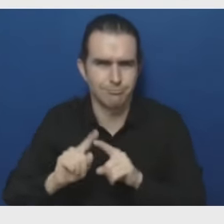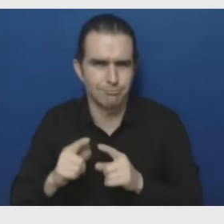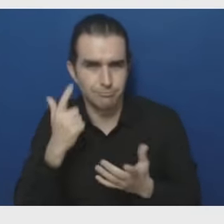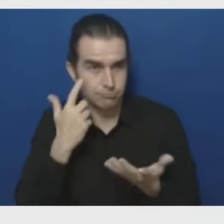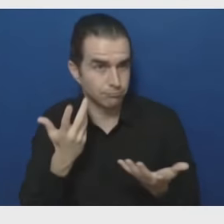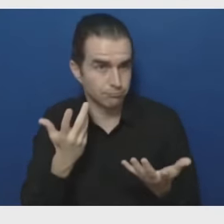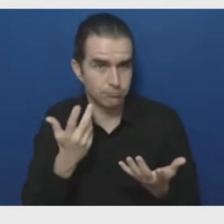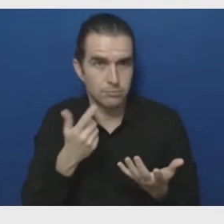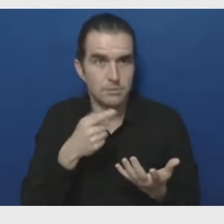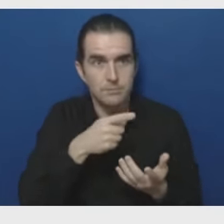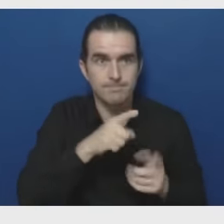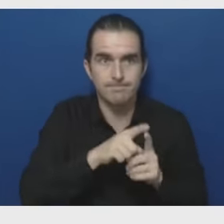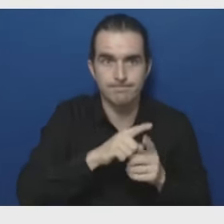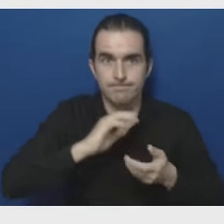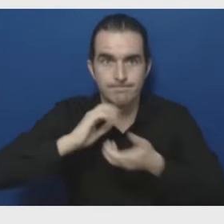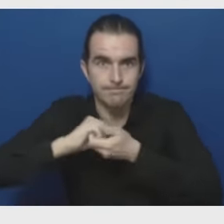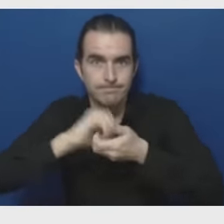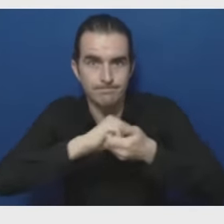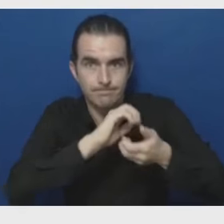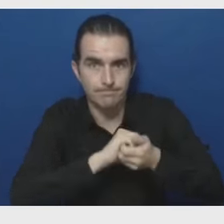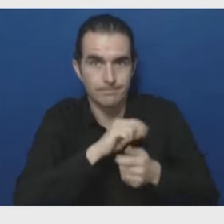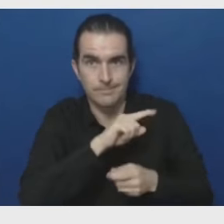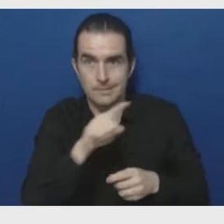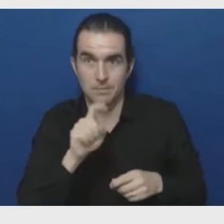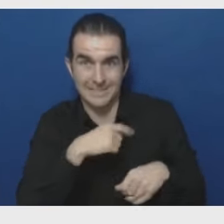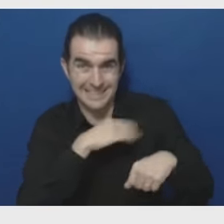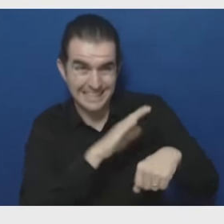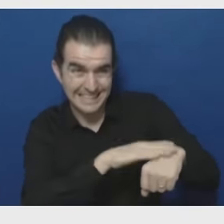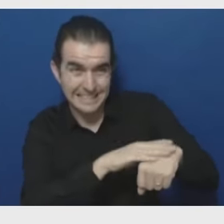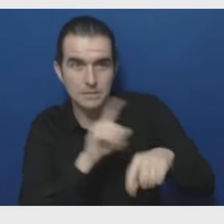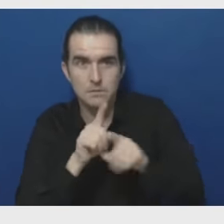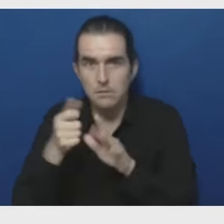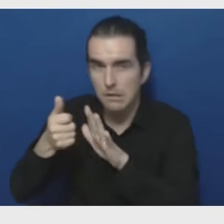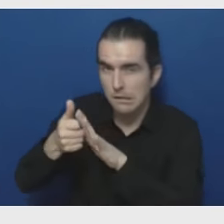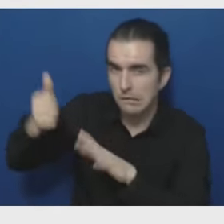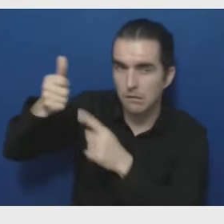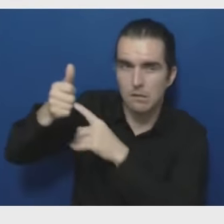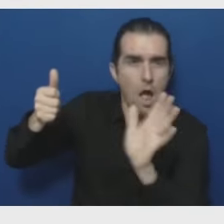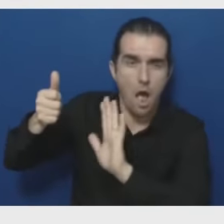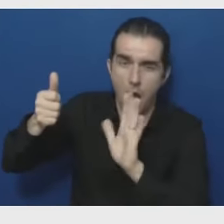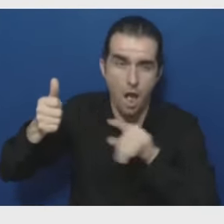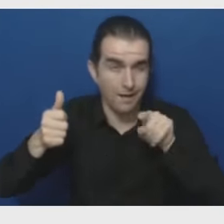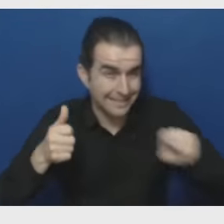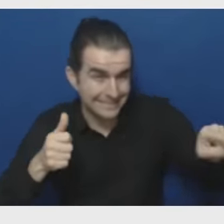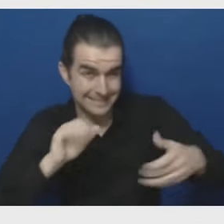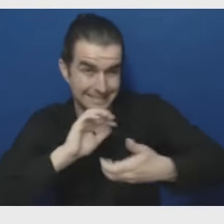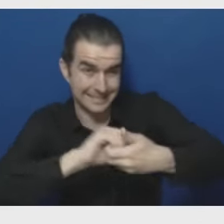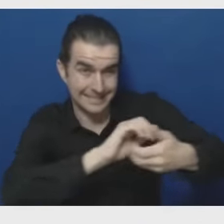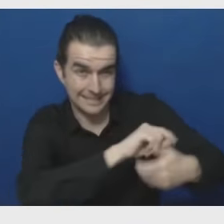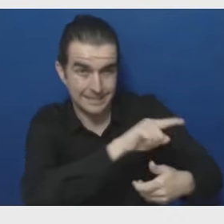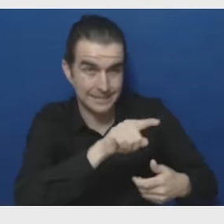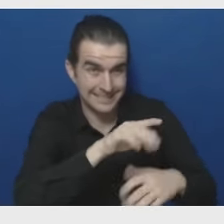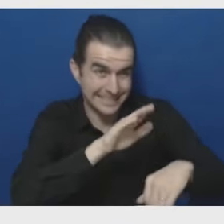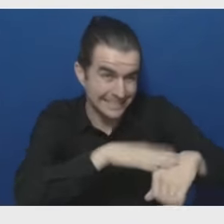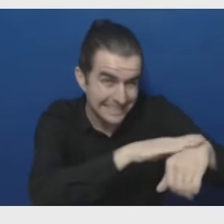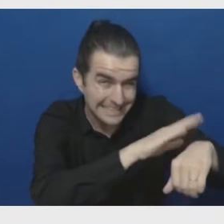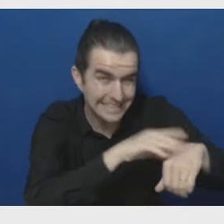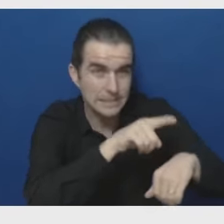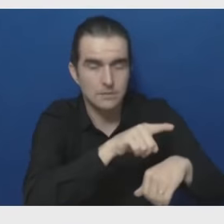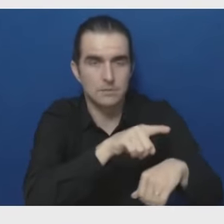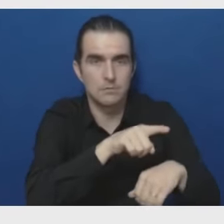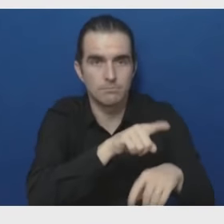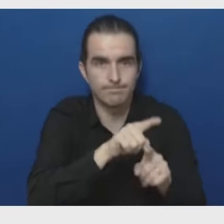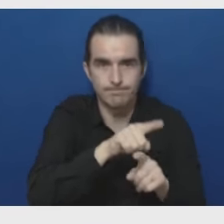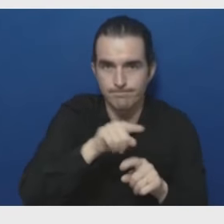office. So finding strategically where are those constituencies that we need to tackle and to change what the discourse at the